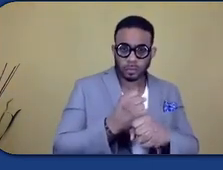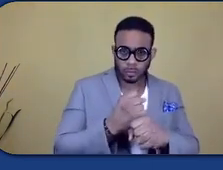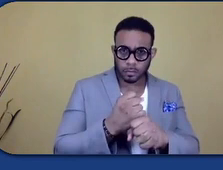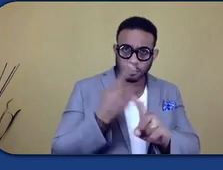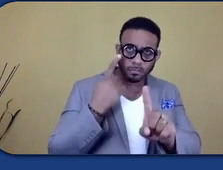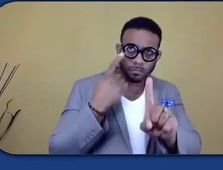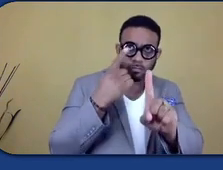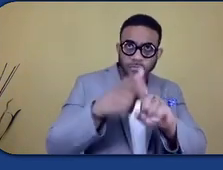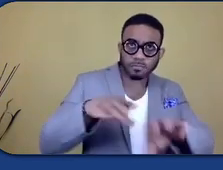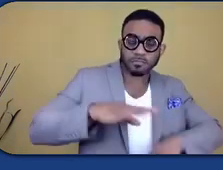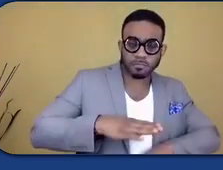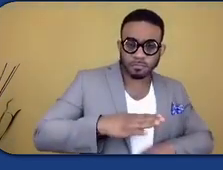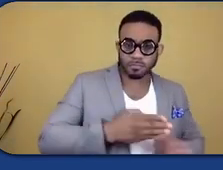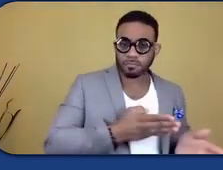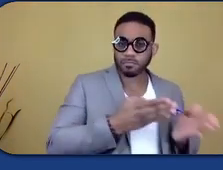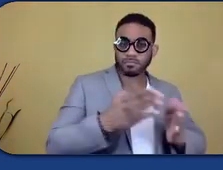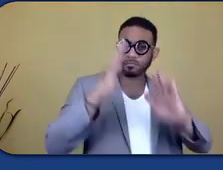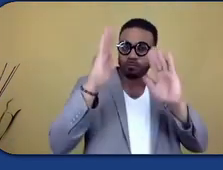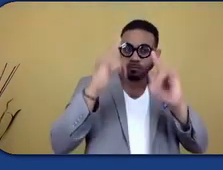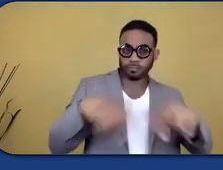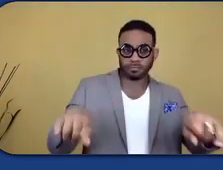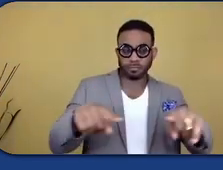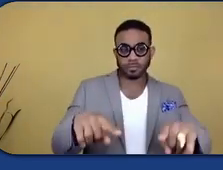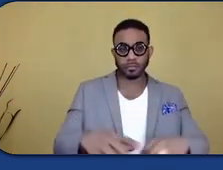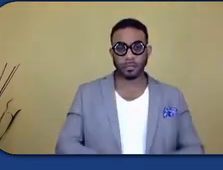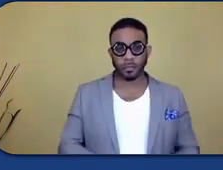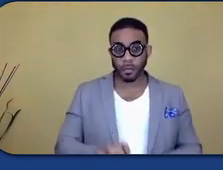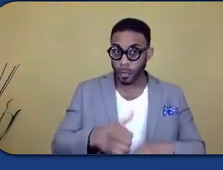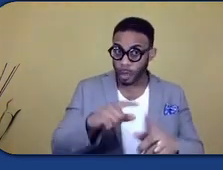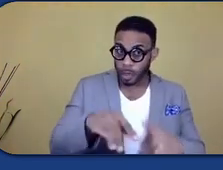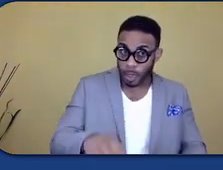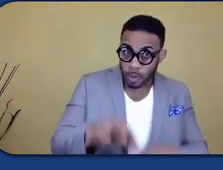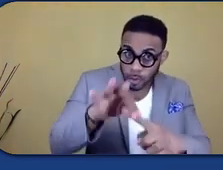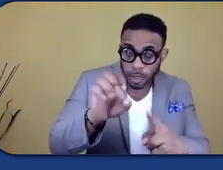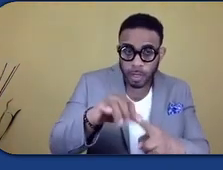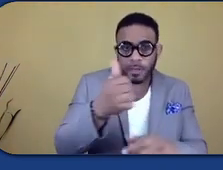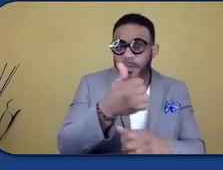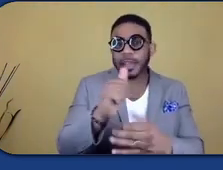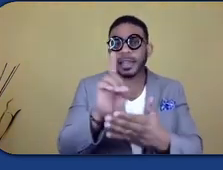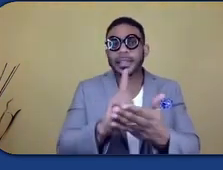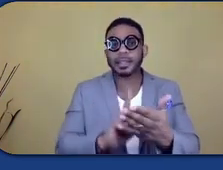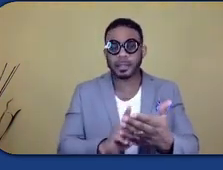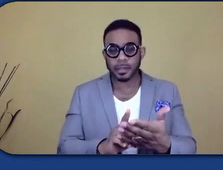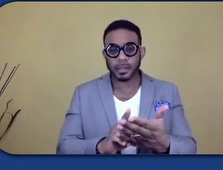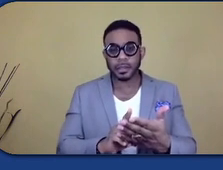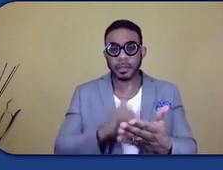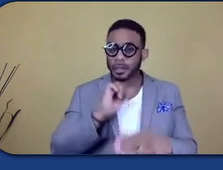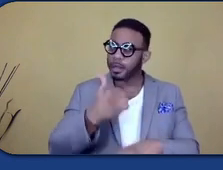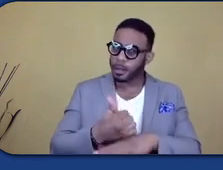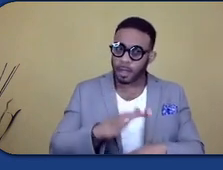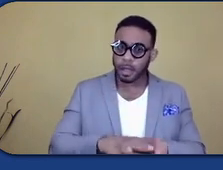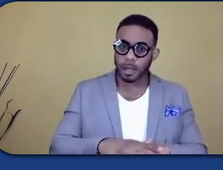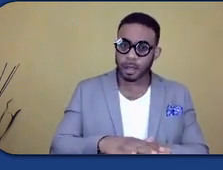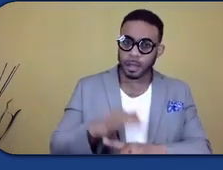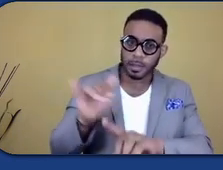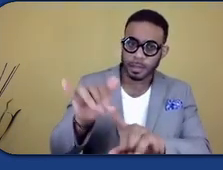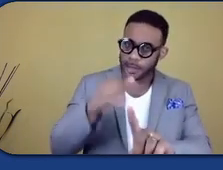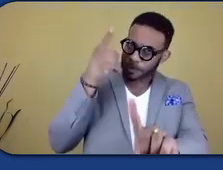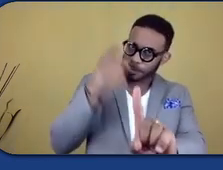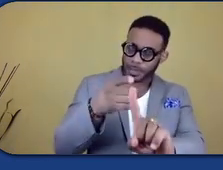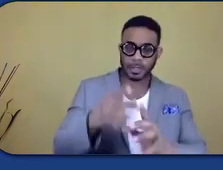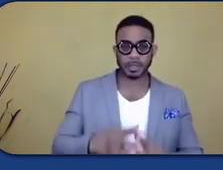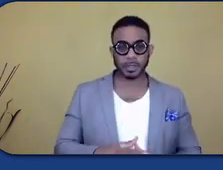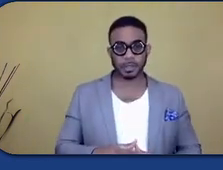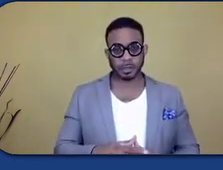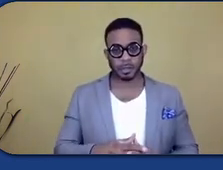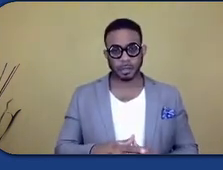to meet their aspirations and dreams. And based on that, the uniqueness of any design is based on